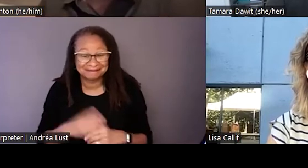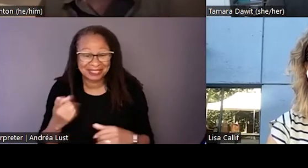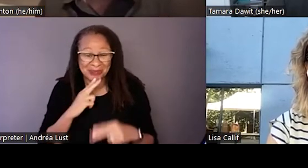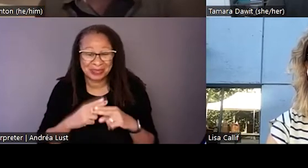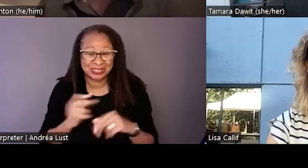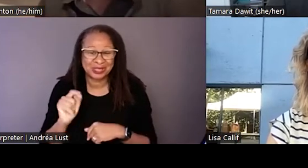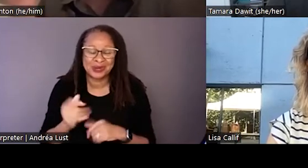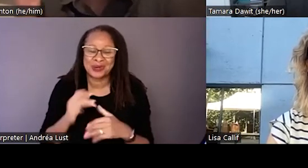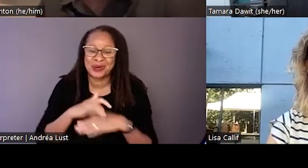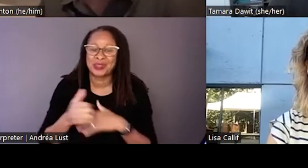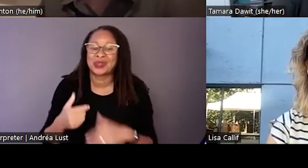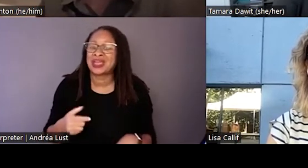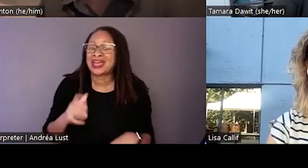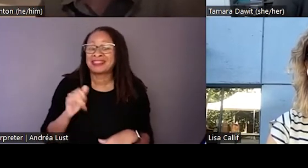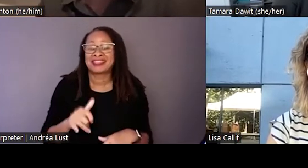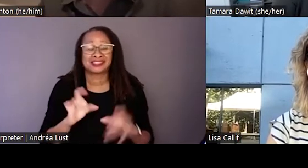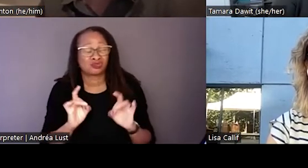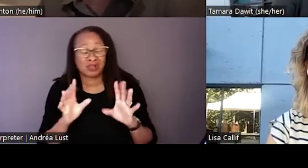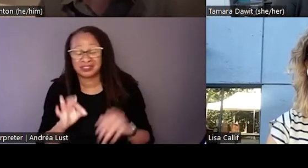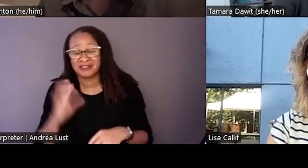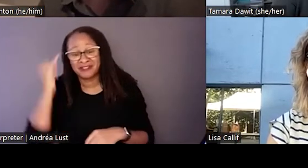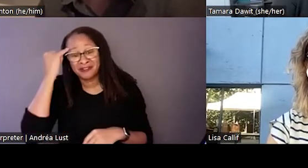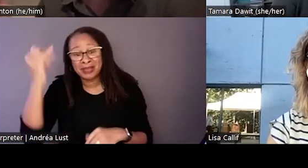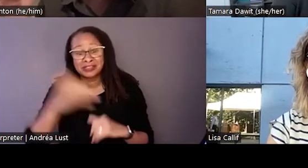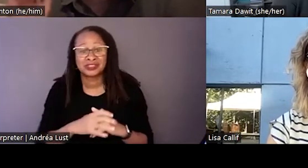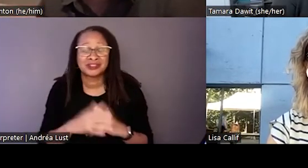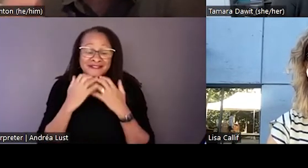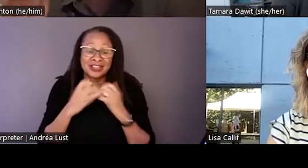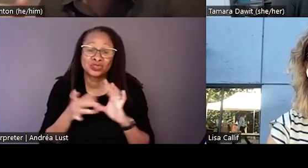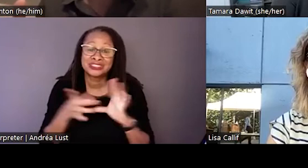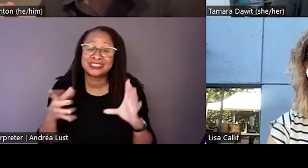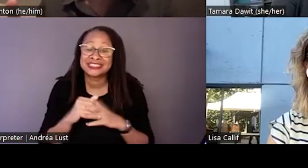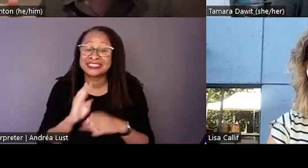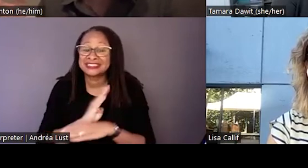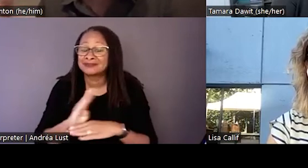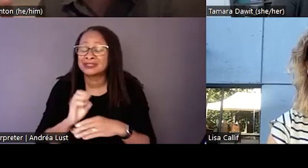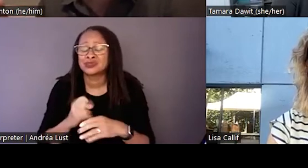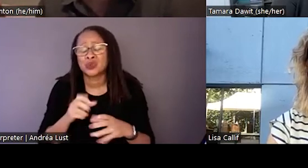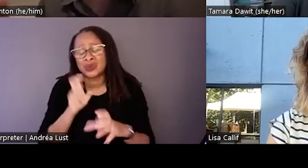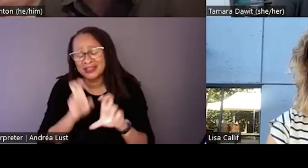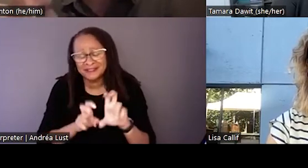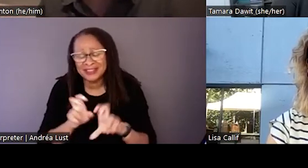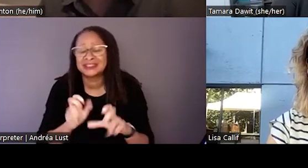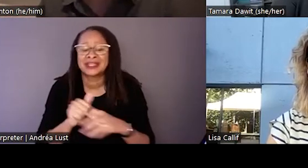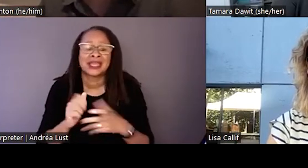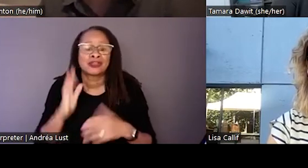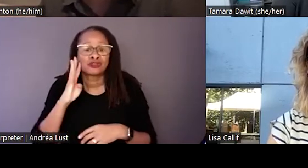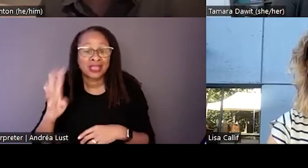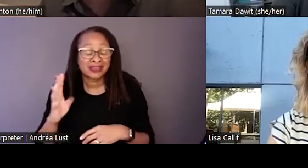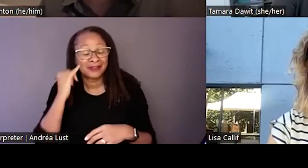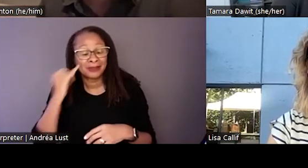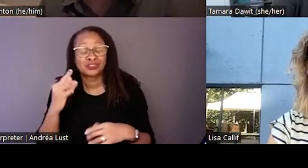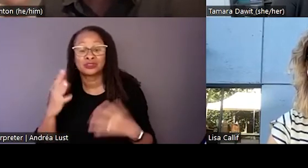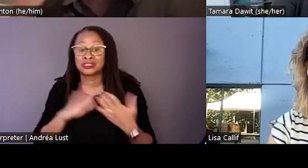for me, this is a crisis of imagination and a values disconnect in an industry so invested in creative imagination and community